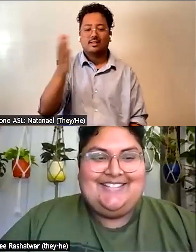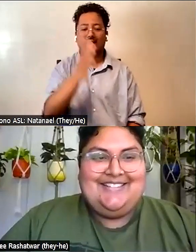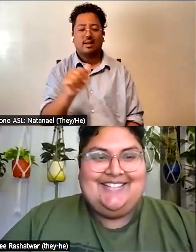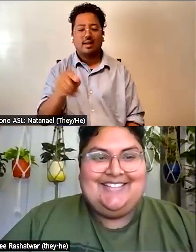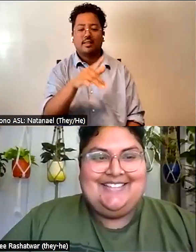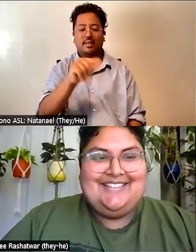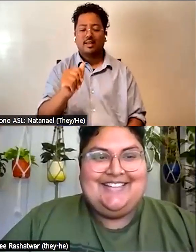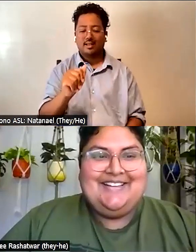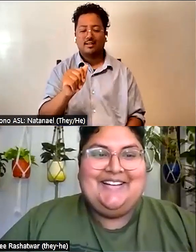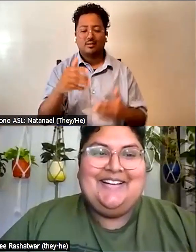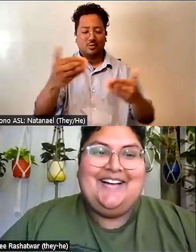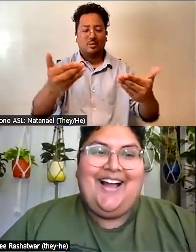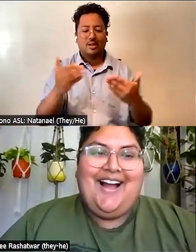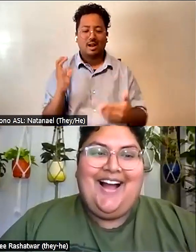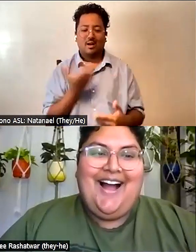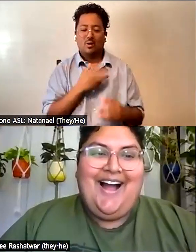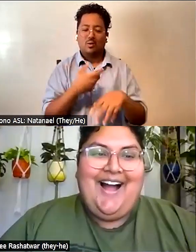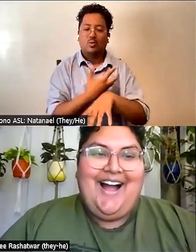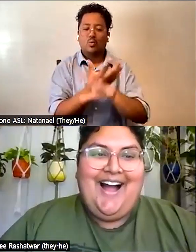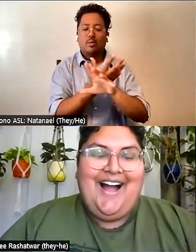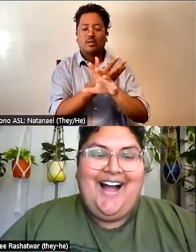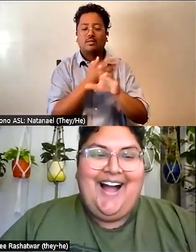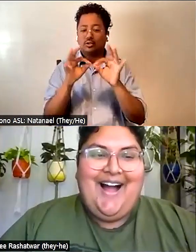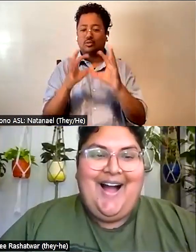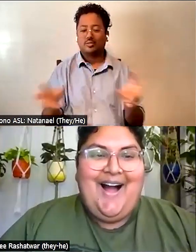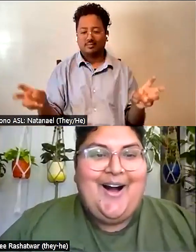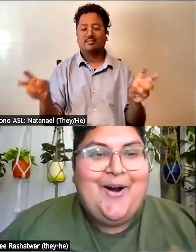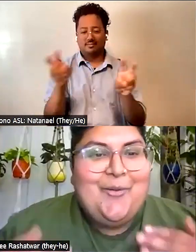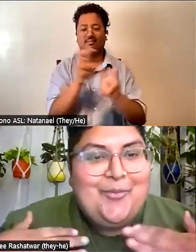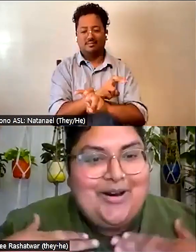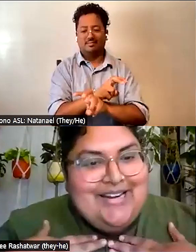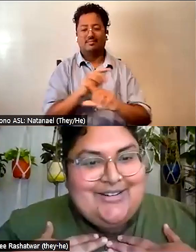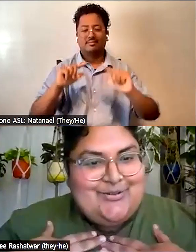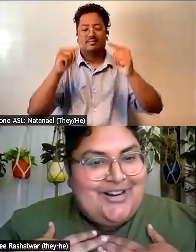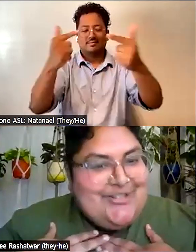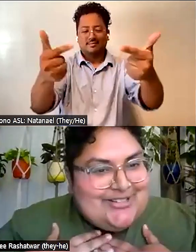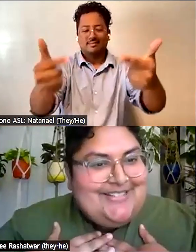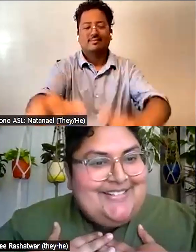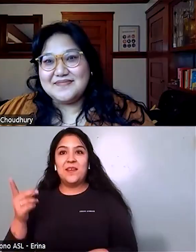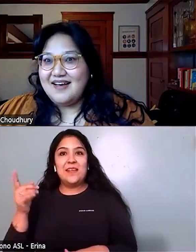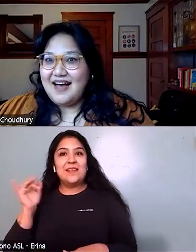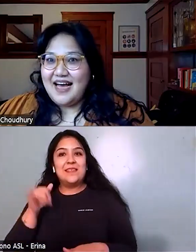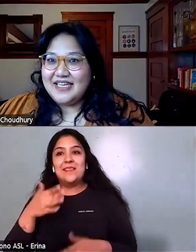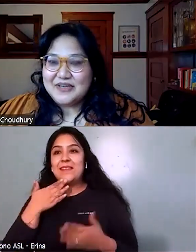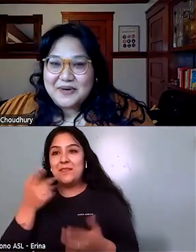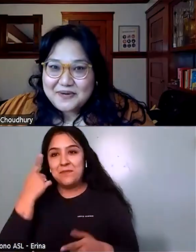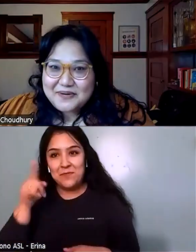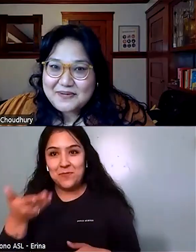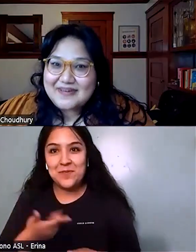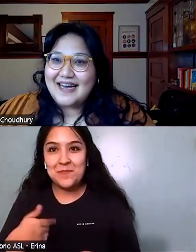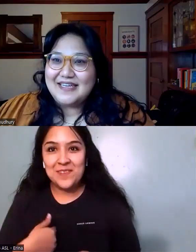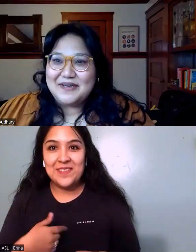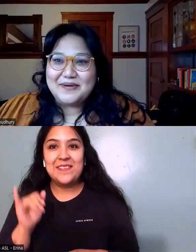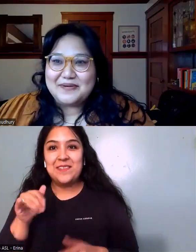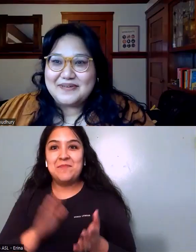Athia Choudhury to the NAAFA webinar series. Thank you both for being here. What an introduction. I